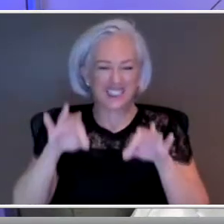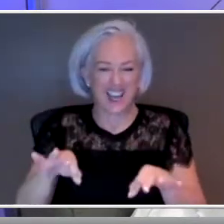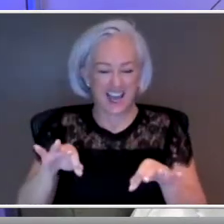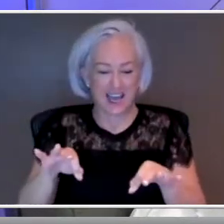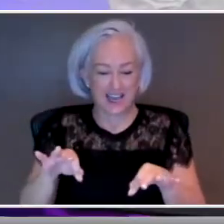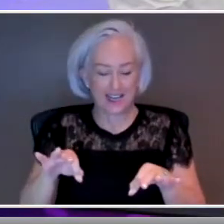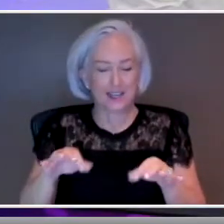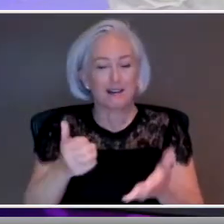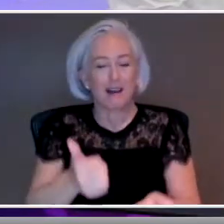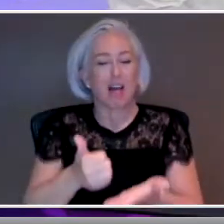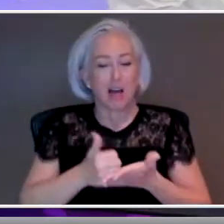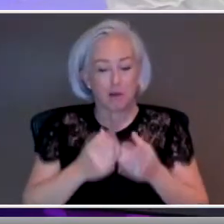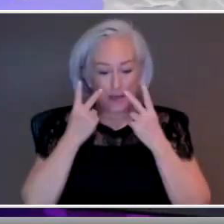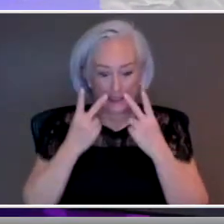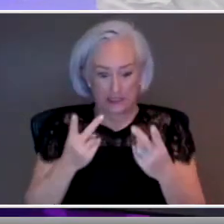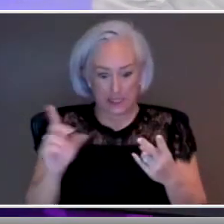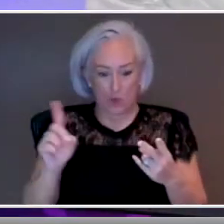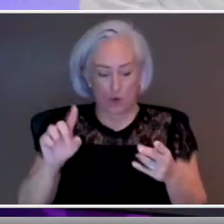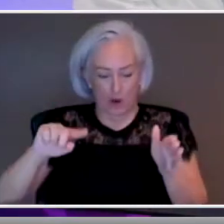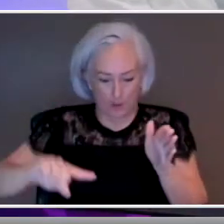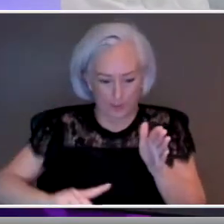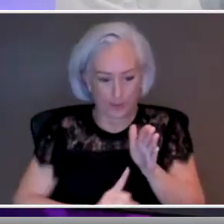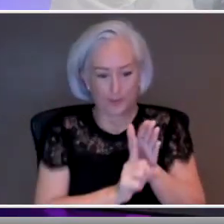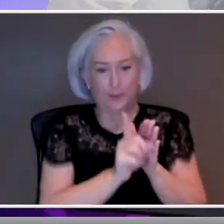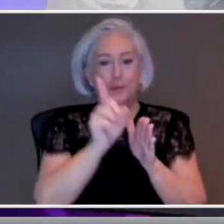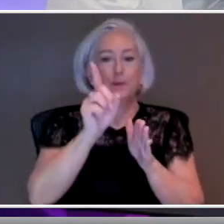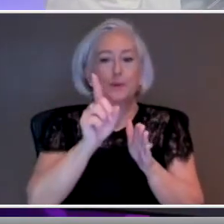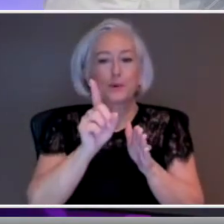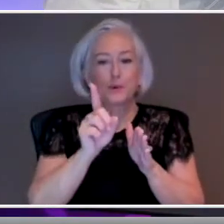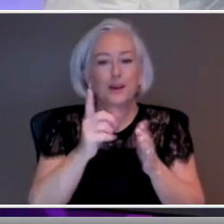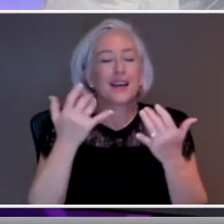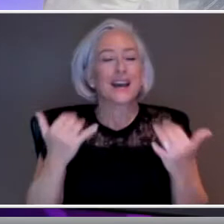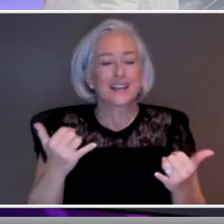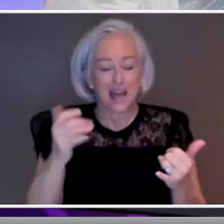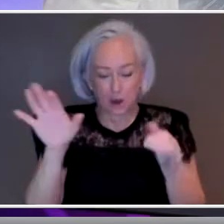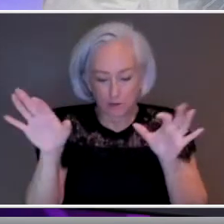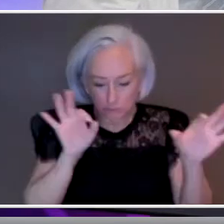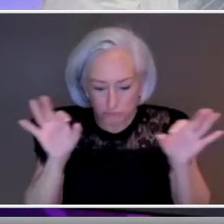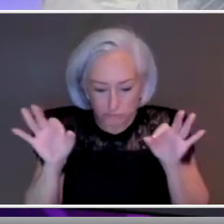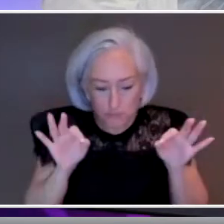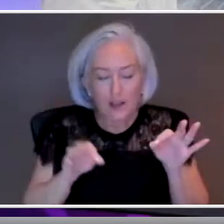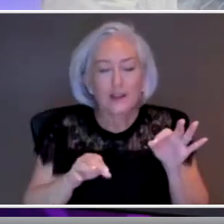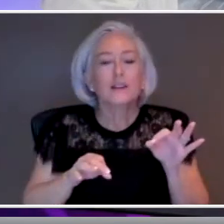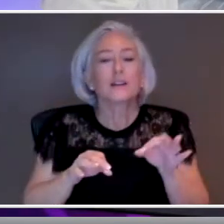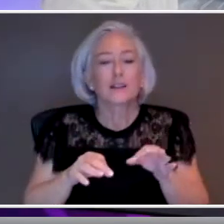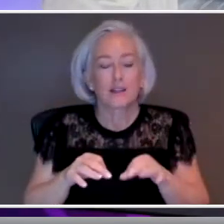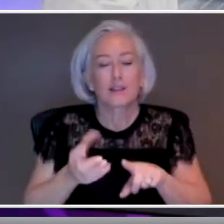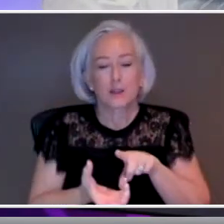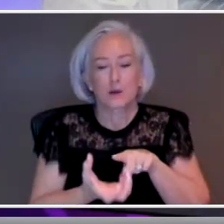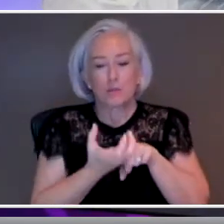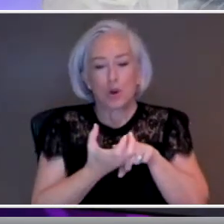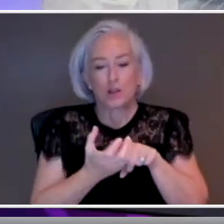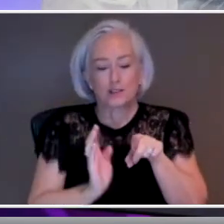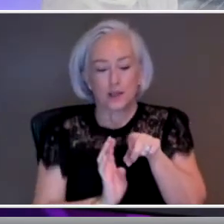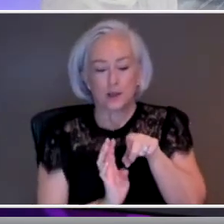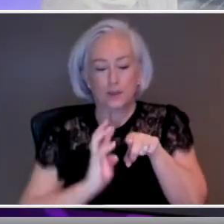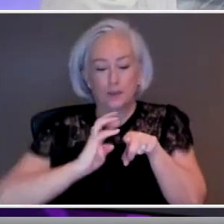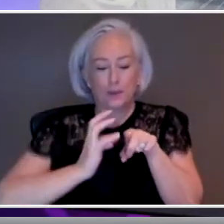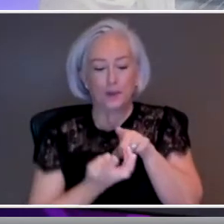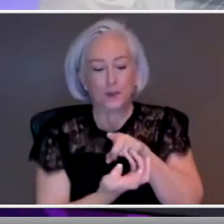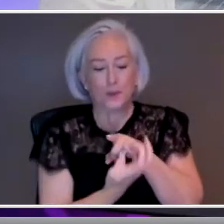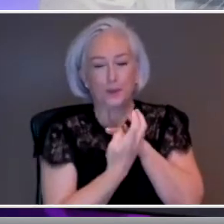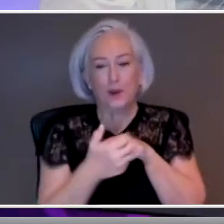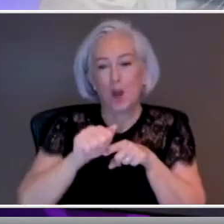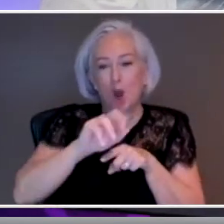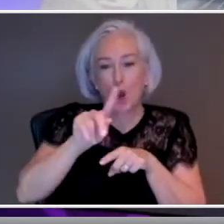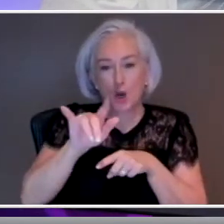ready to plan and start to find the prostate artery so we can get that tube in there and deliver the beads. So Ken, when this image is